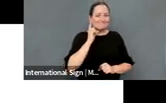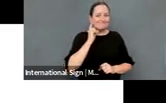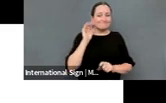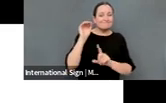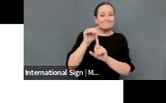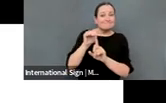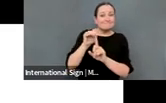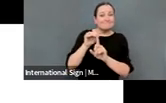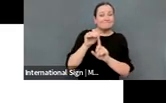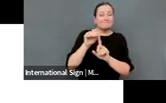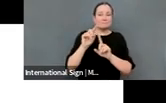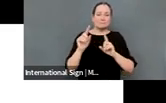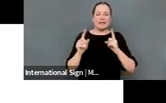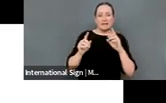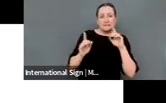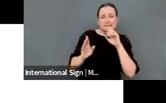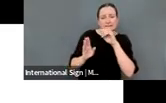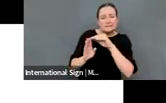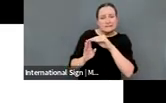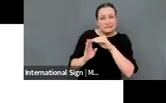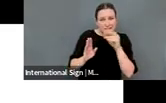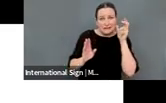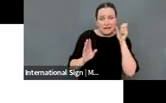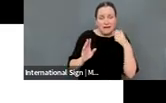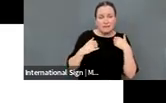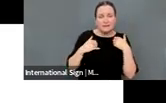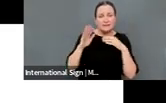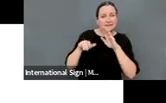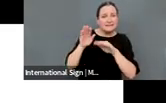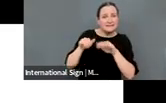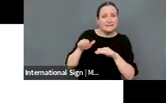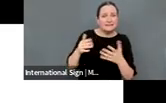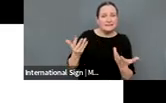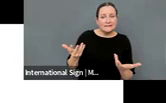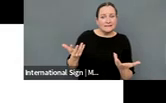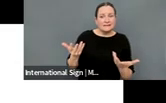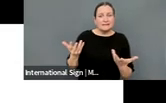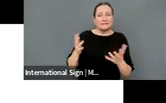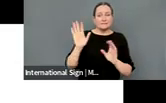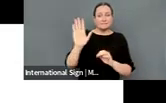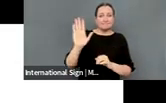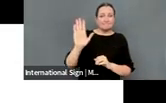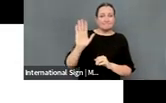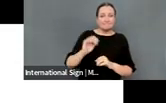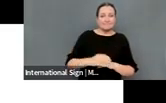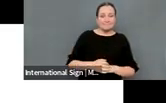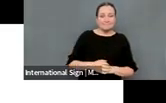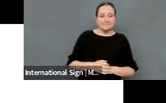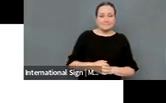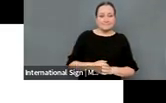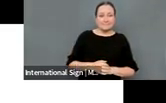me? Hello, Miss Phuong. At older age, the gap is even wider. Yes.